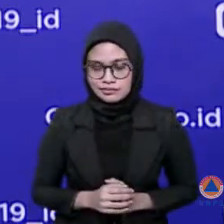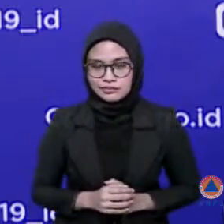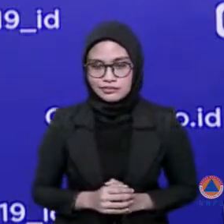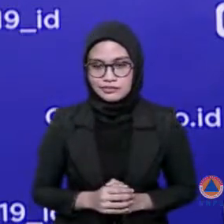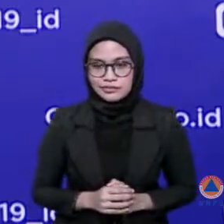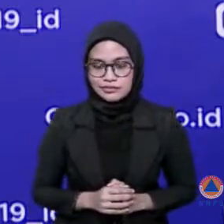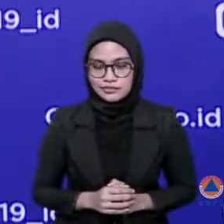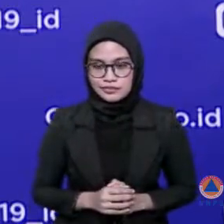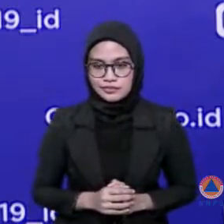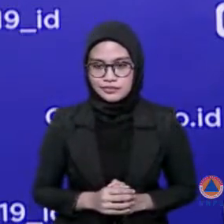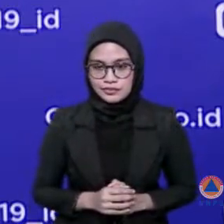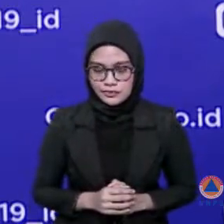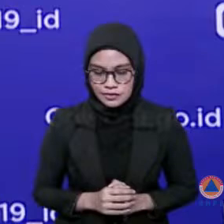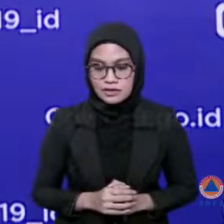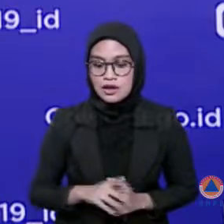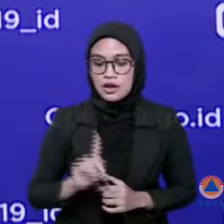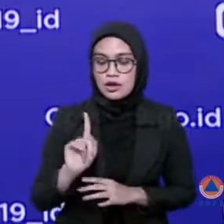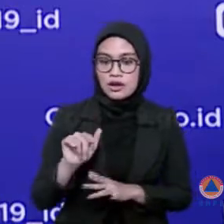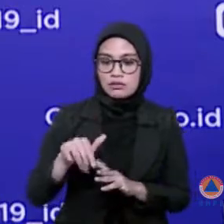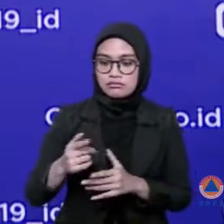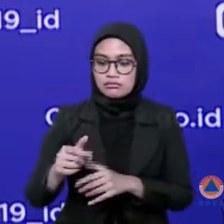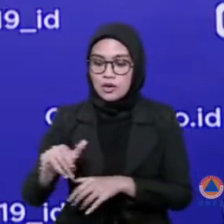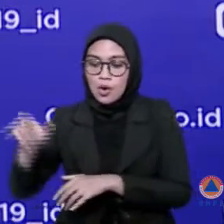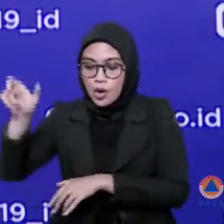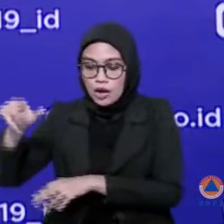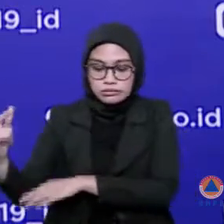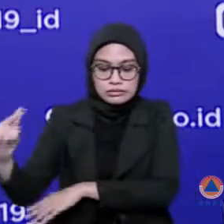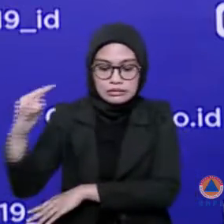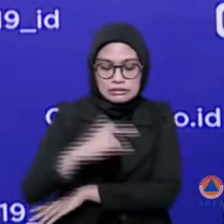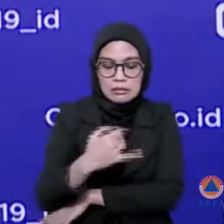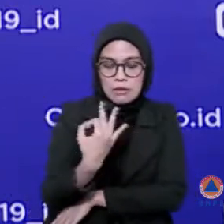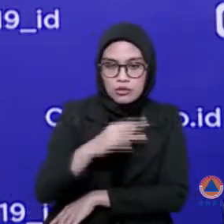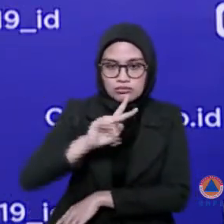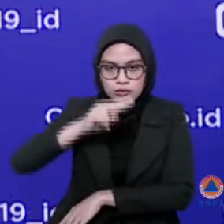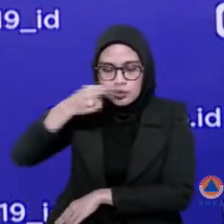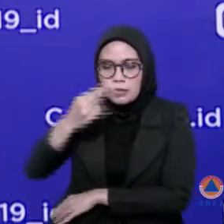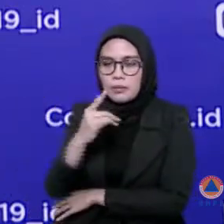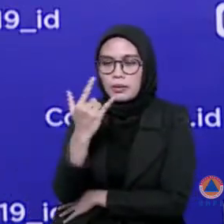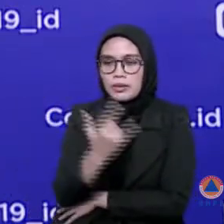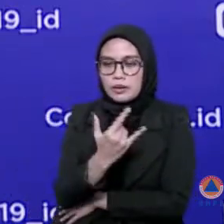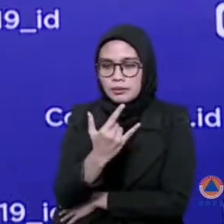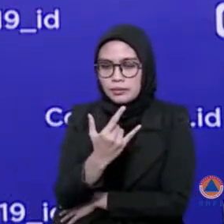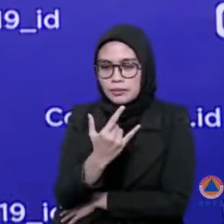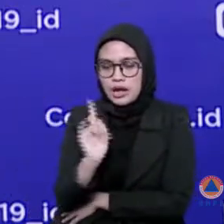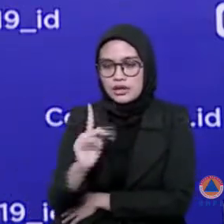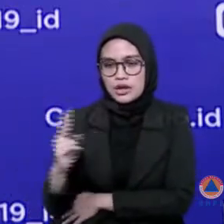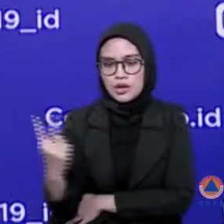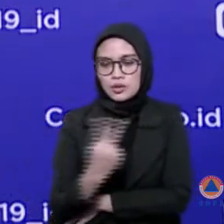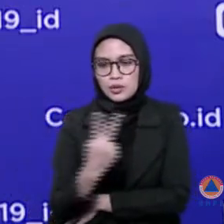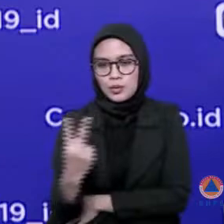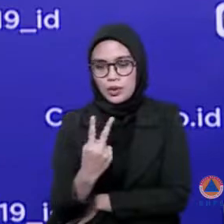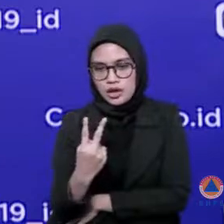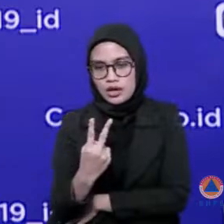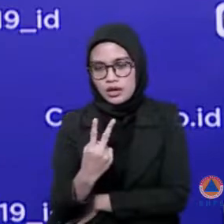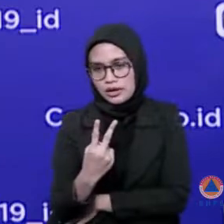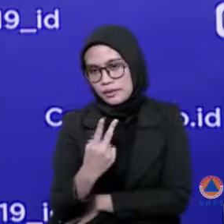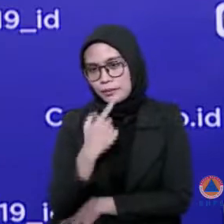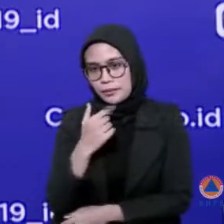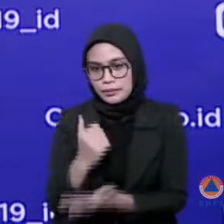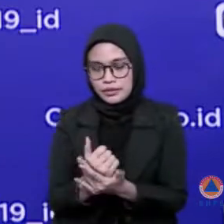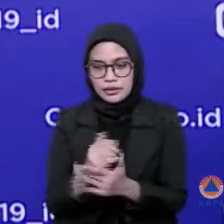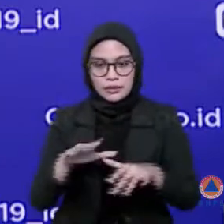from other countries will also be intensified. There are two things that I need to